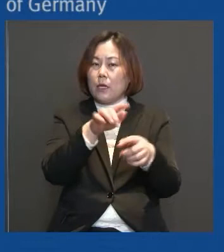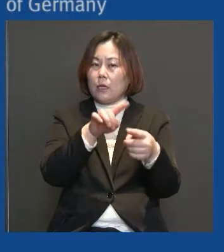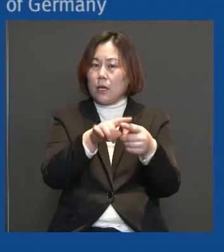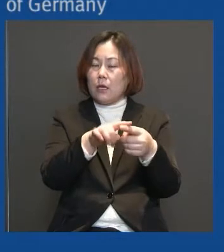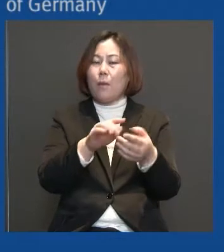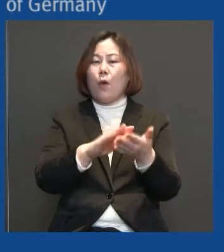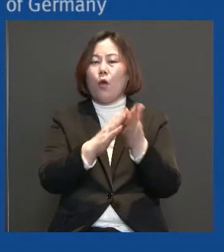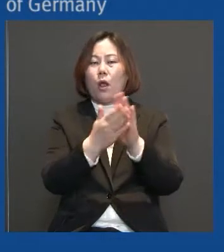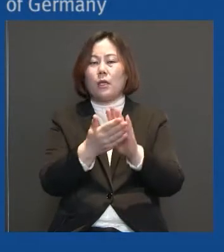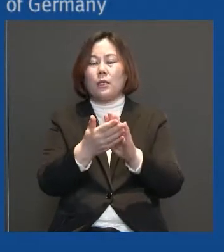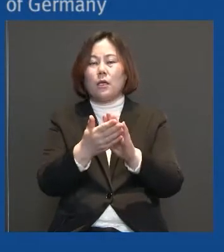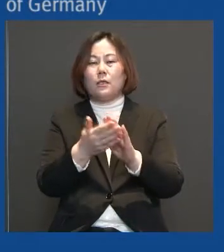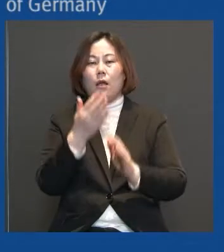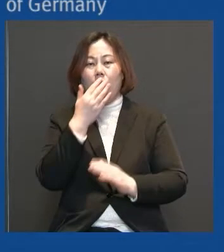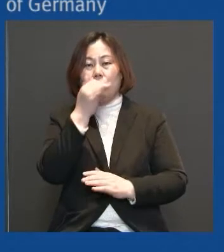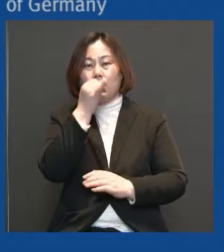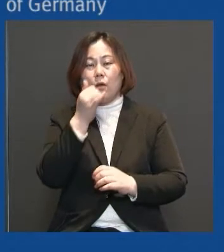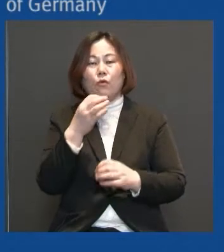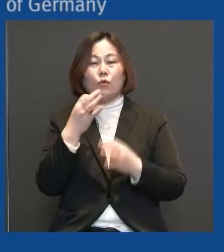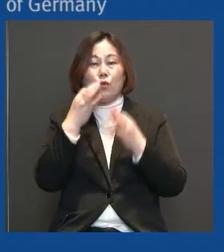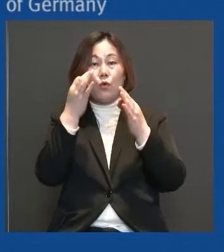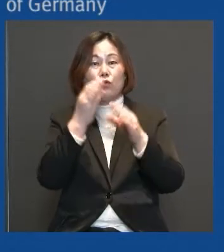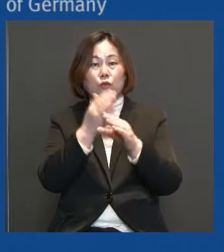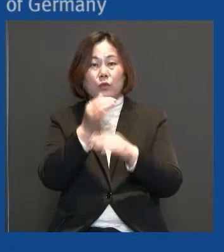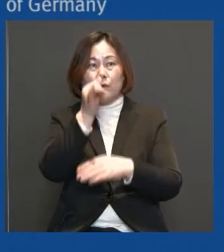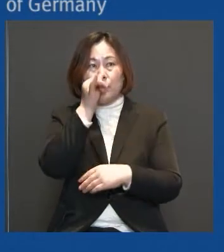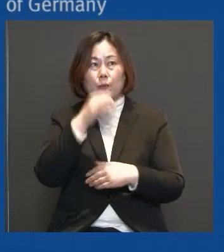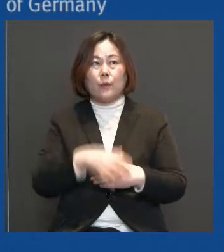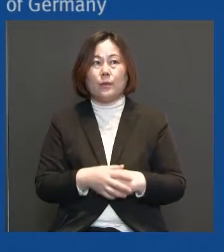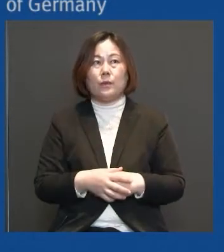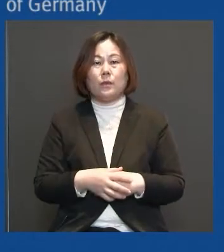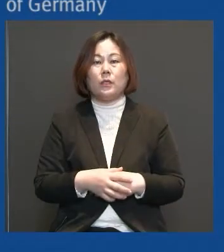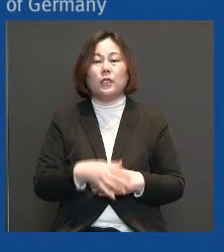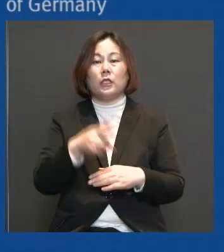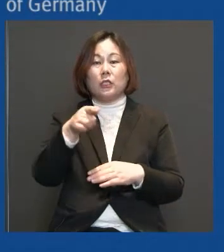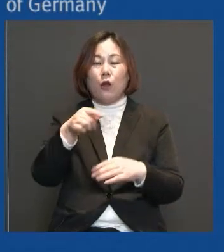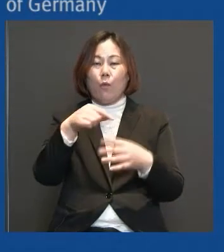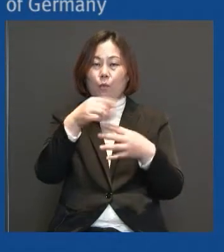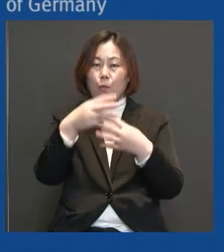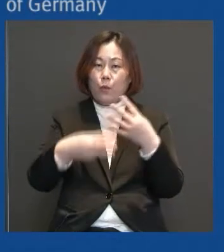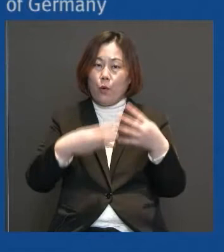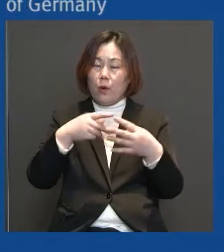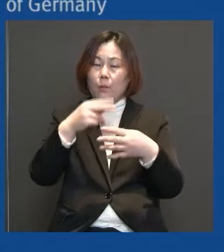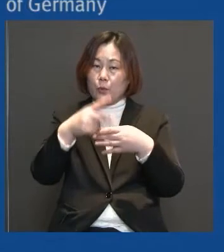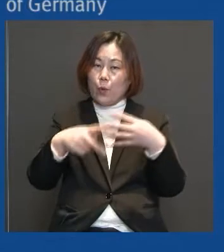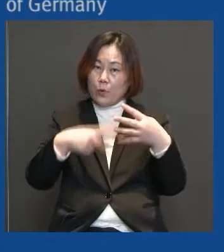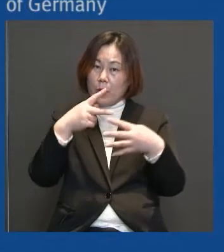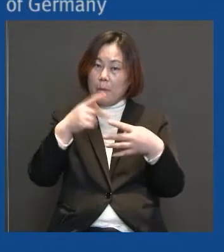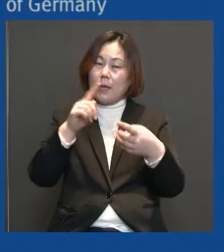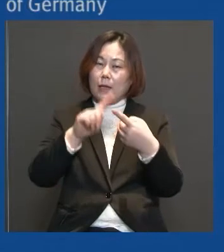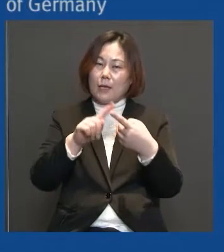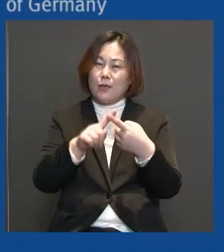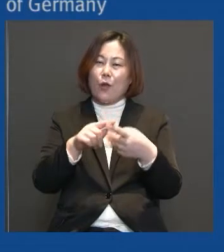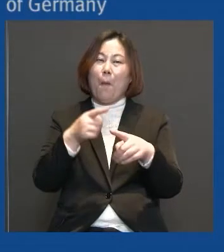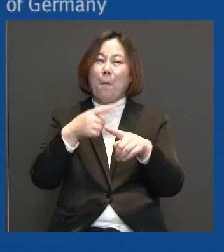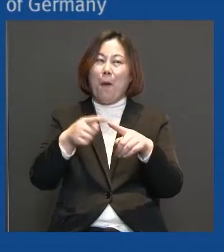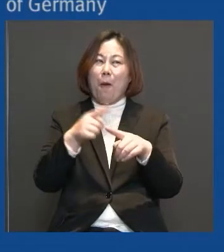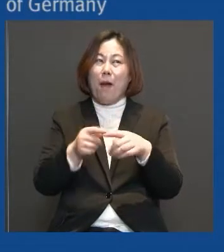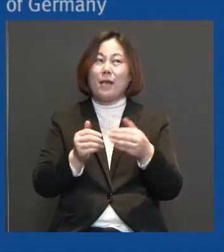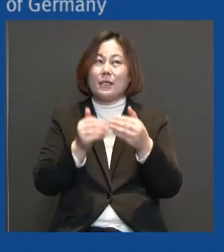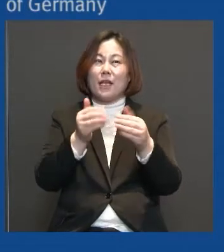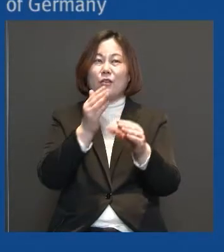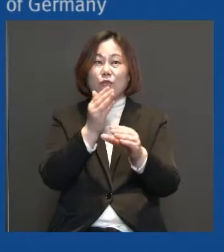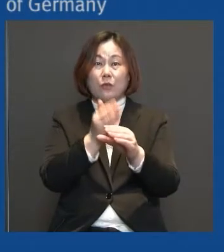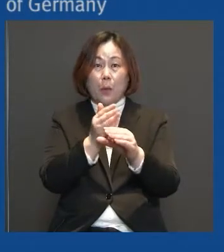and prepared also as to fed into the demographic strategy, so the local authorities, federal, states, and